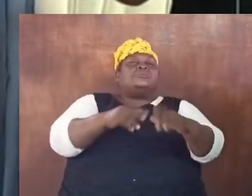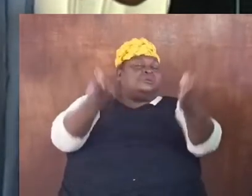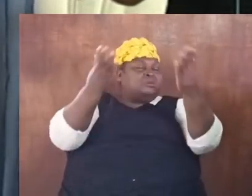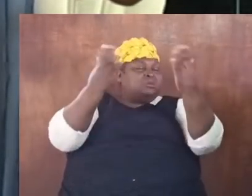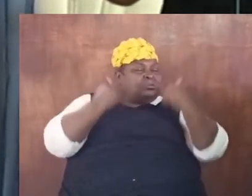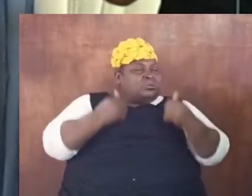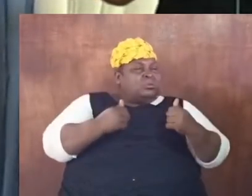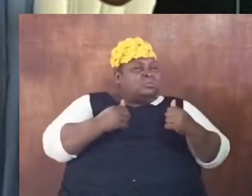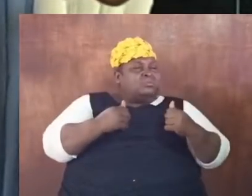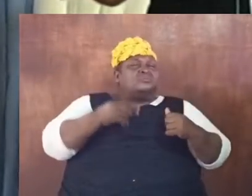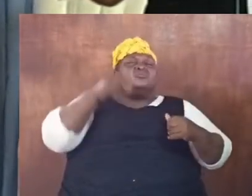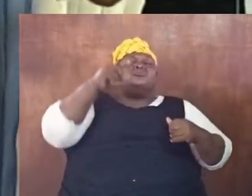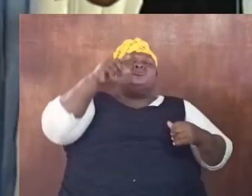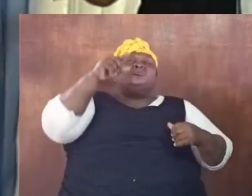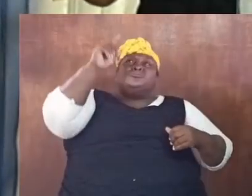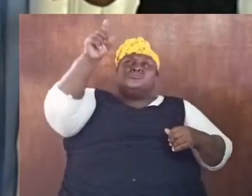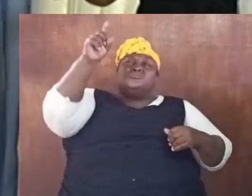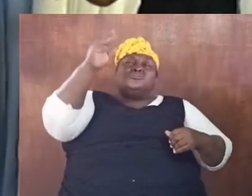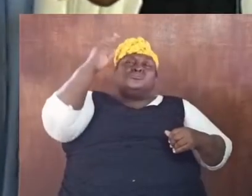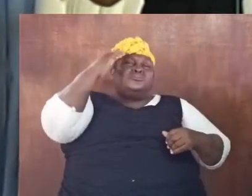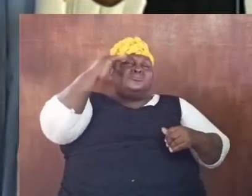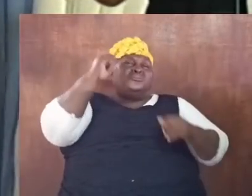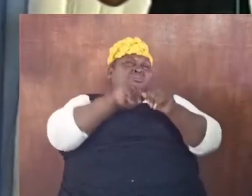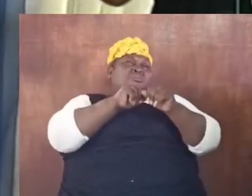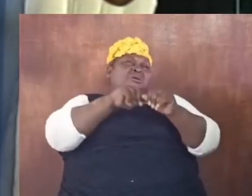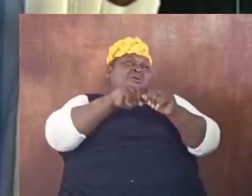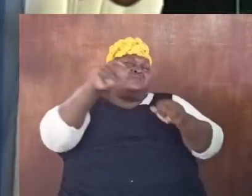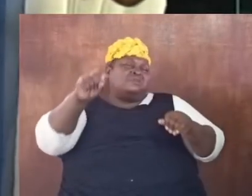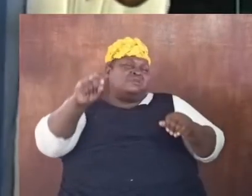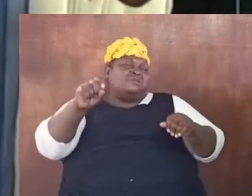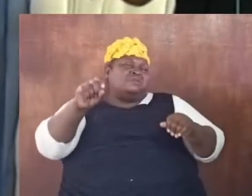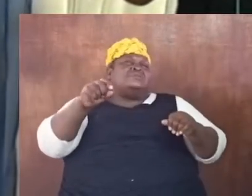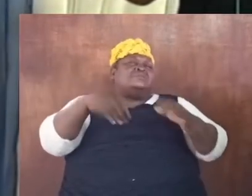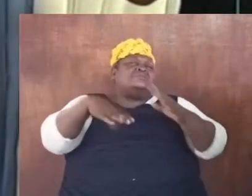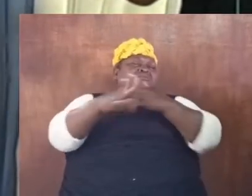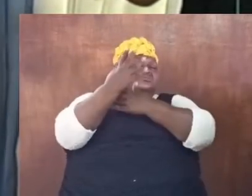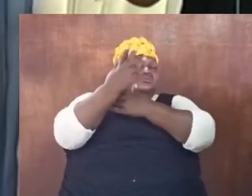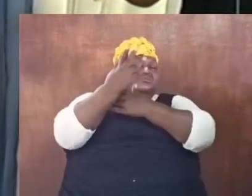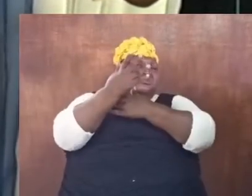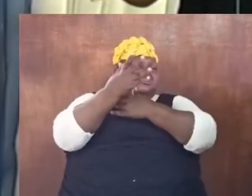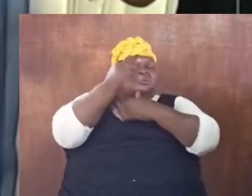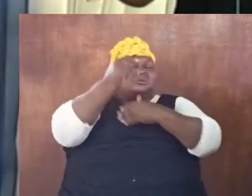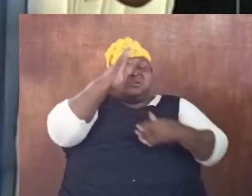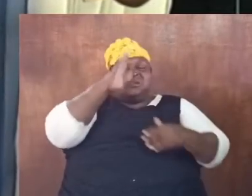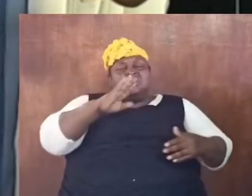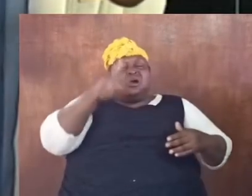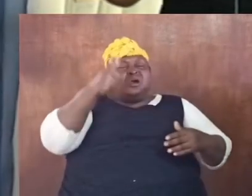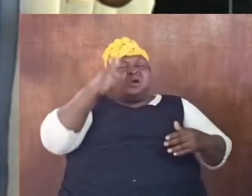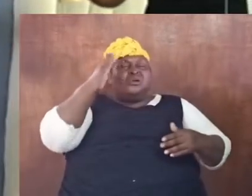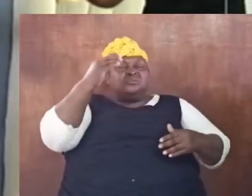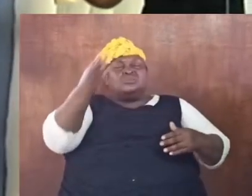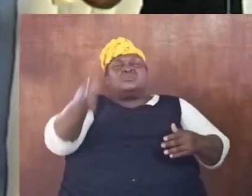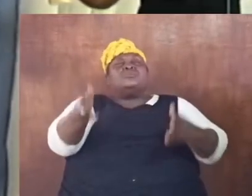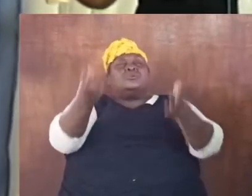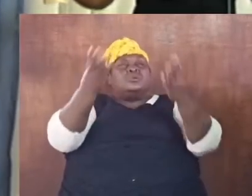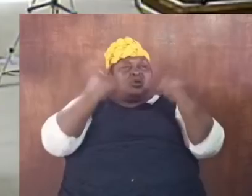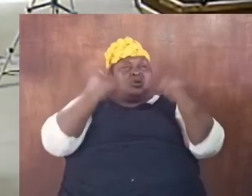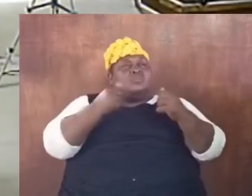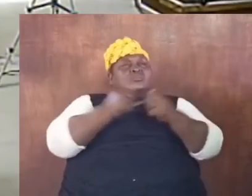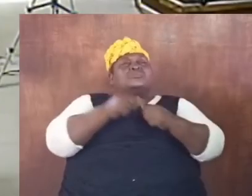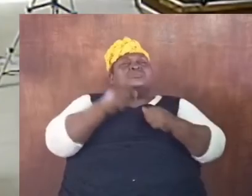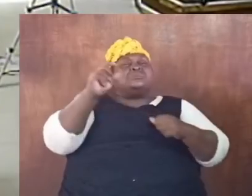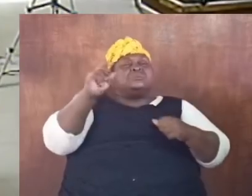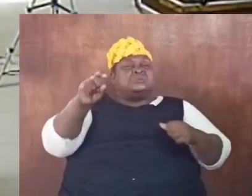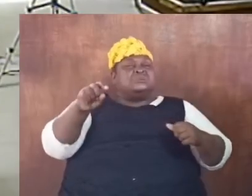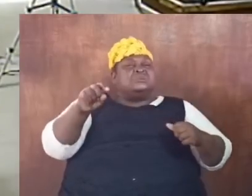forth. You know every need this morning. God, you know who come forth with a need. Oh